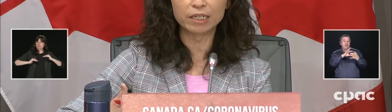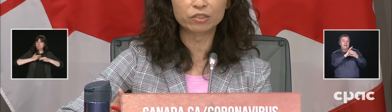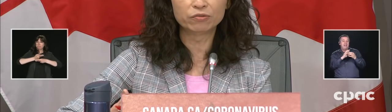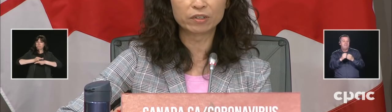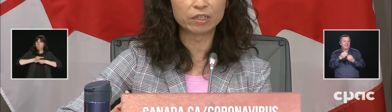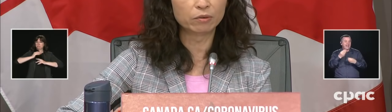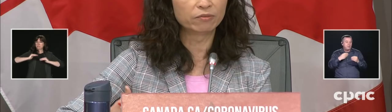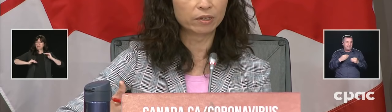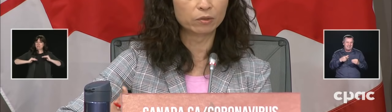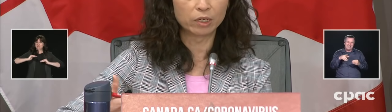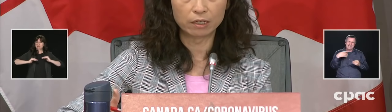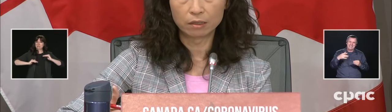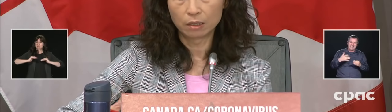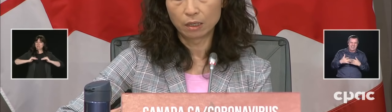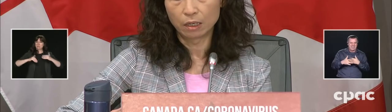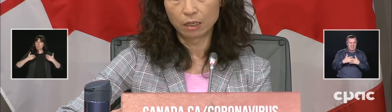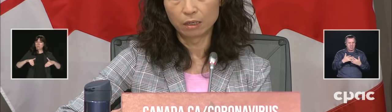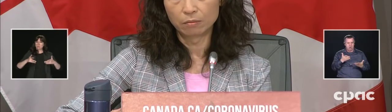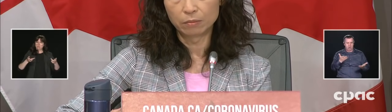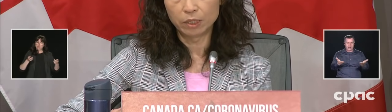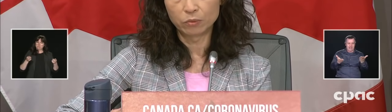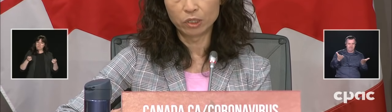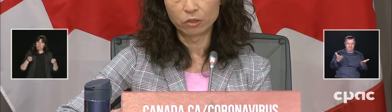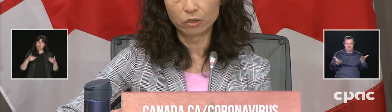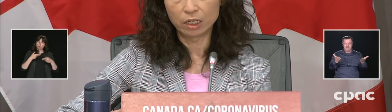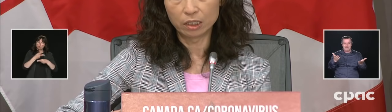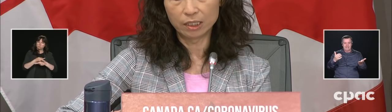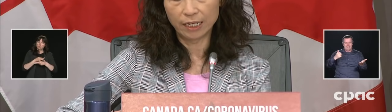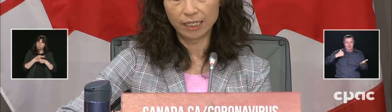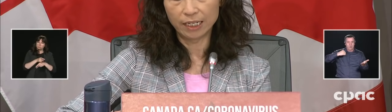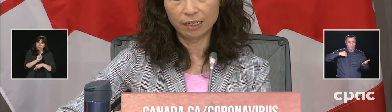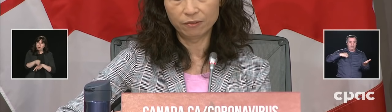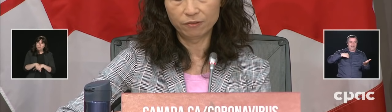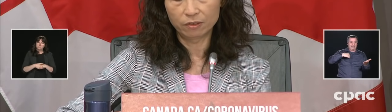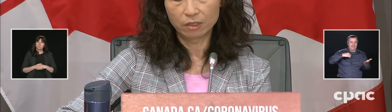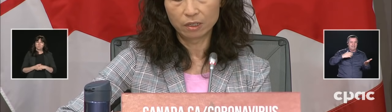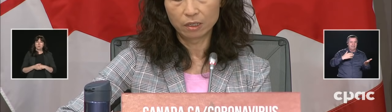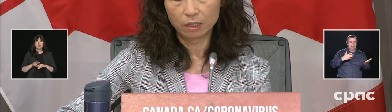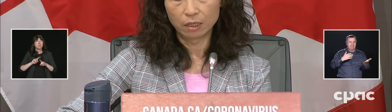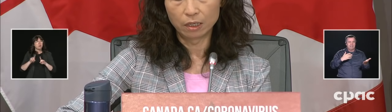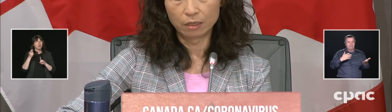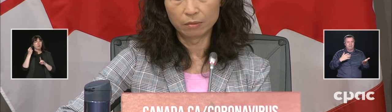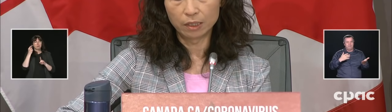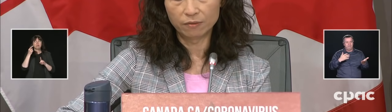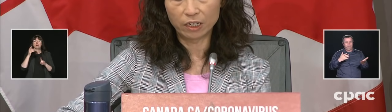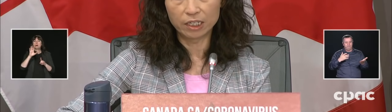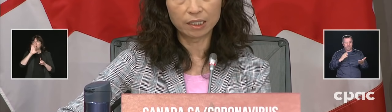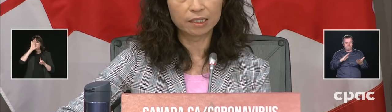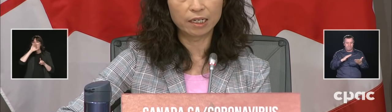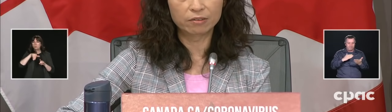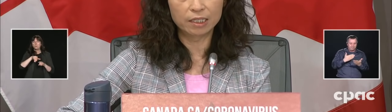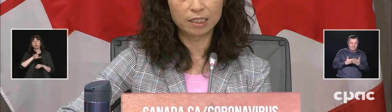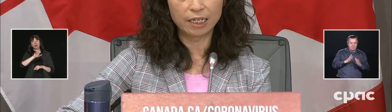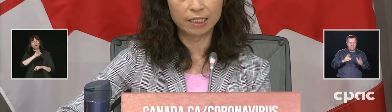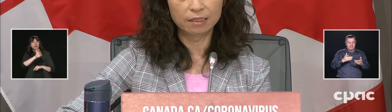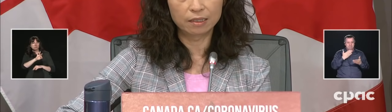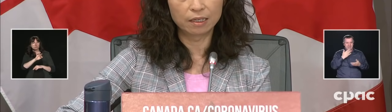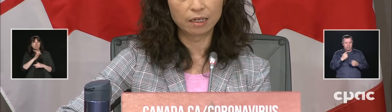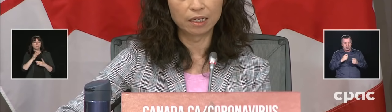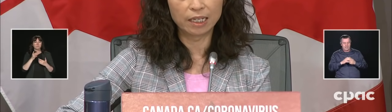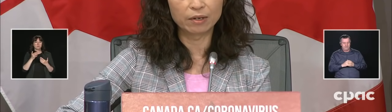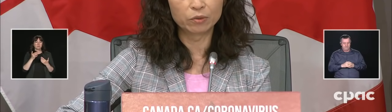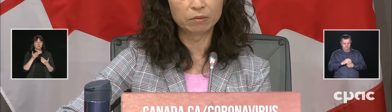really manage very, very well. But we all understand that if the virus accelerates